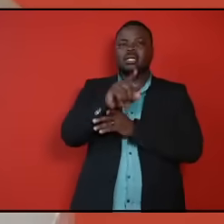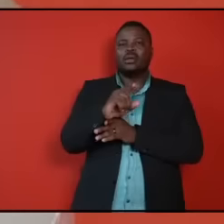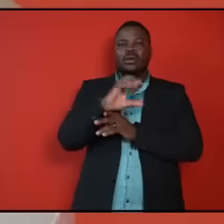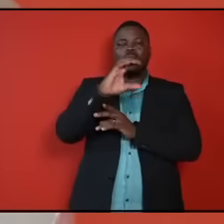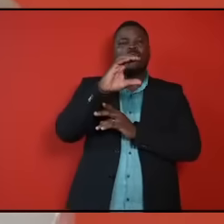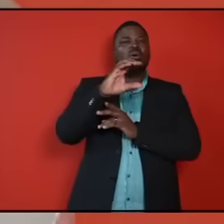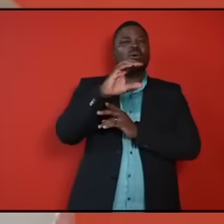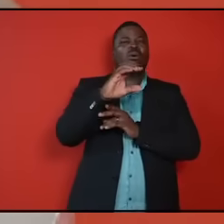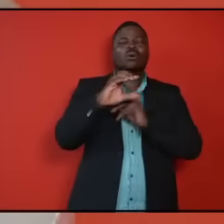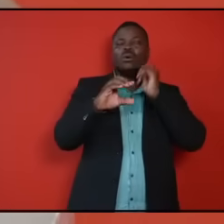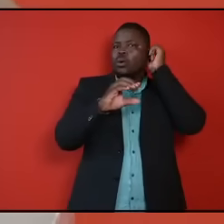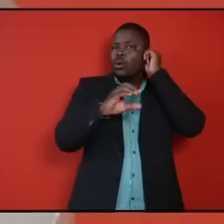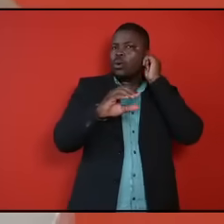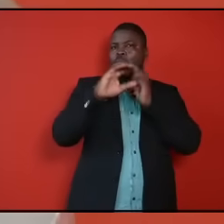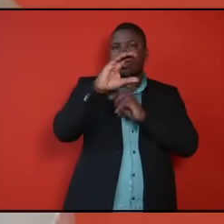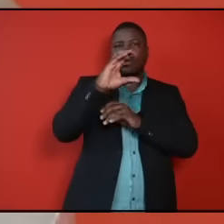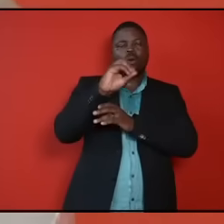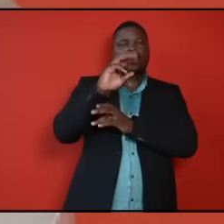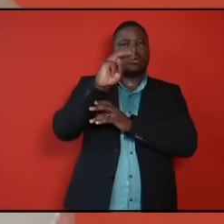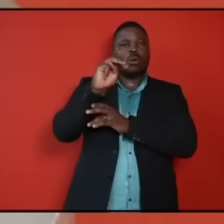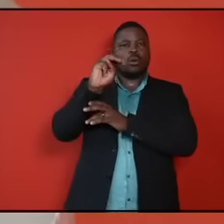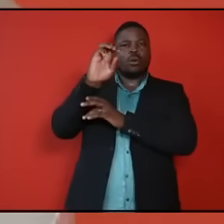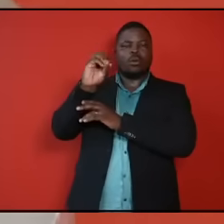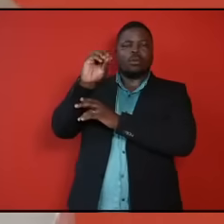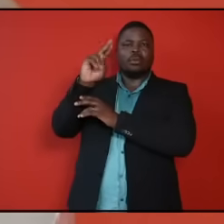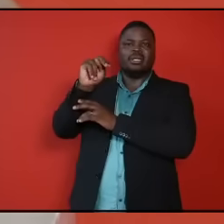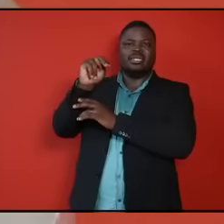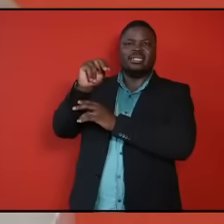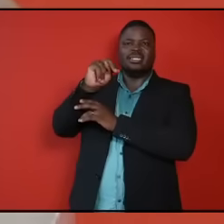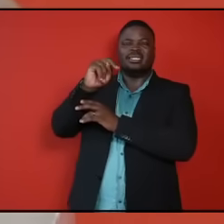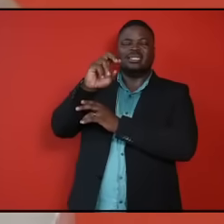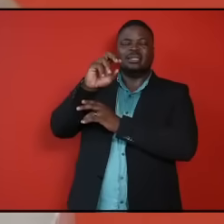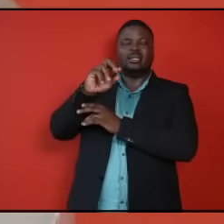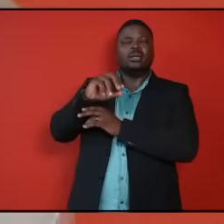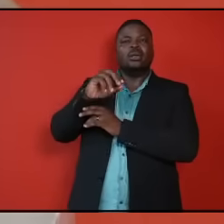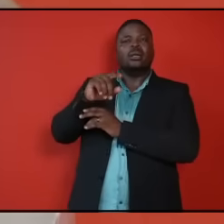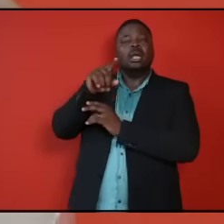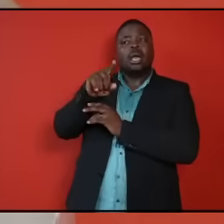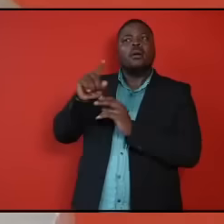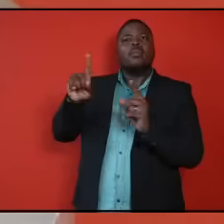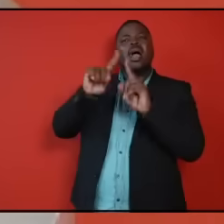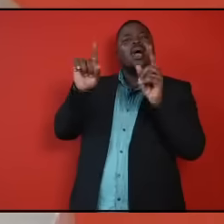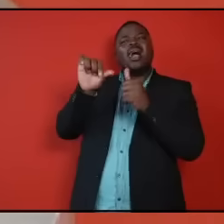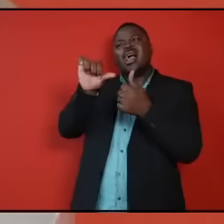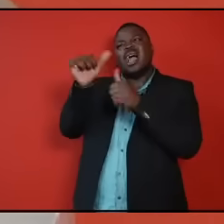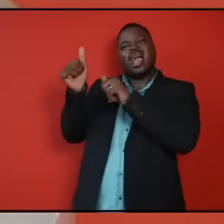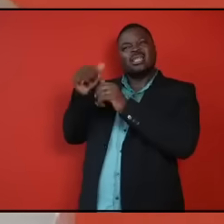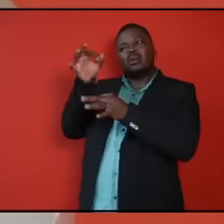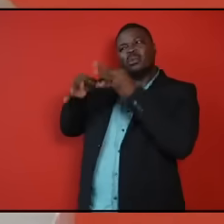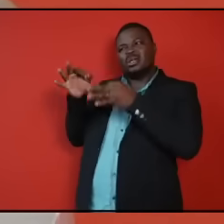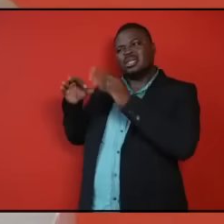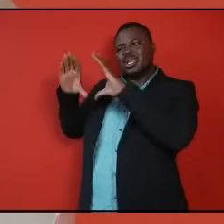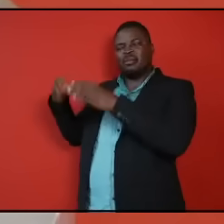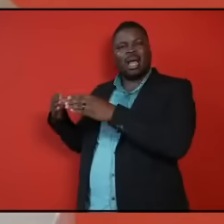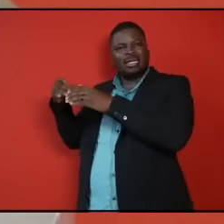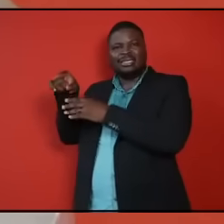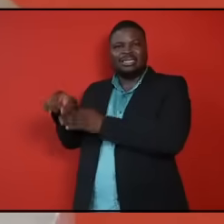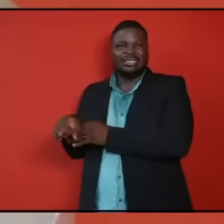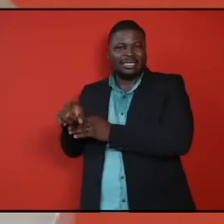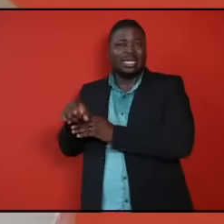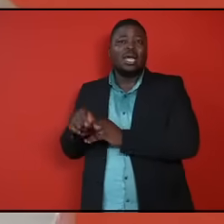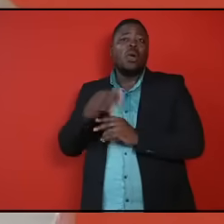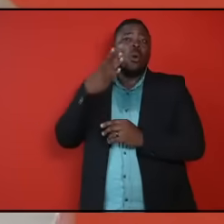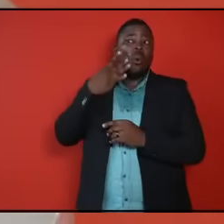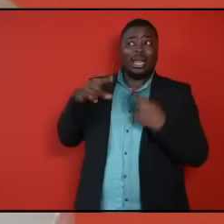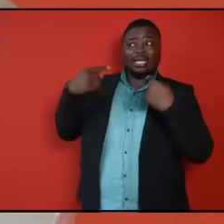been existing for so many years and threatening the ANC, and the ANC has been very scared of these people. If they leave, you are